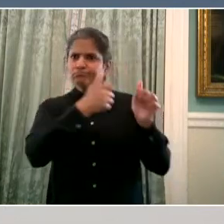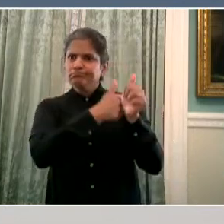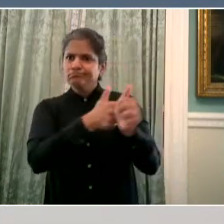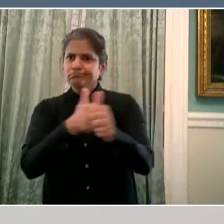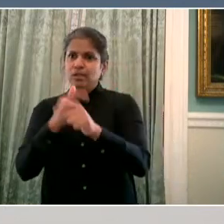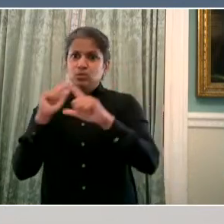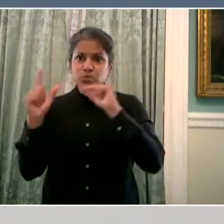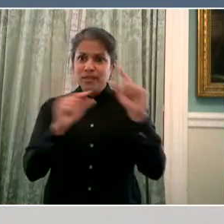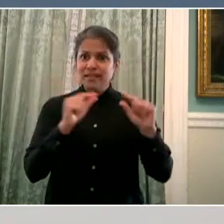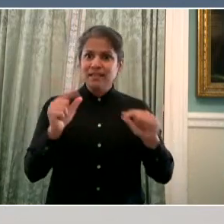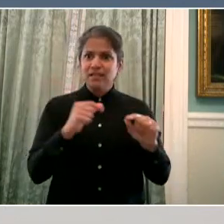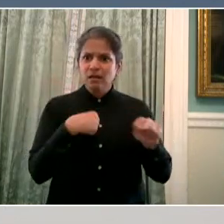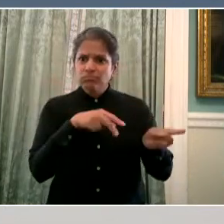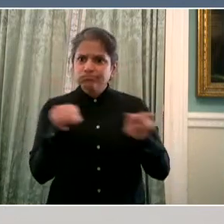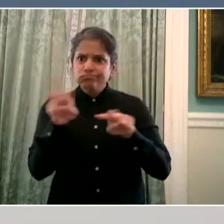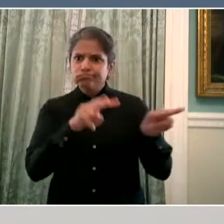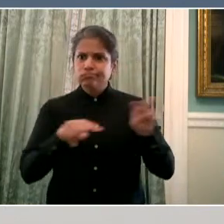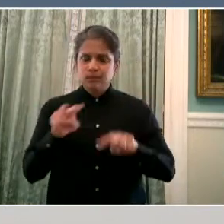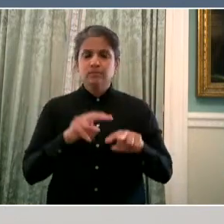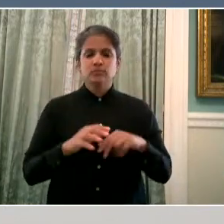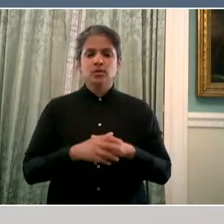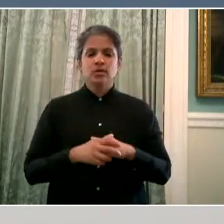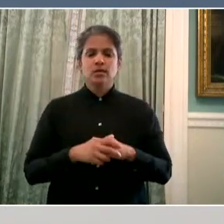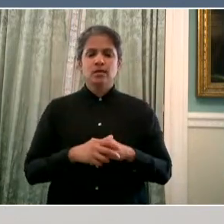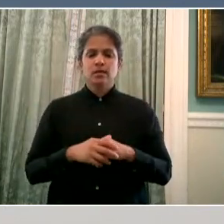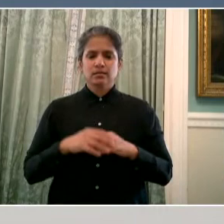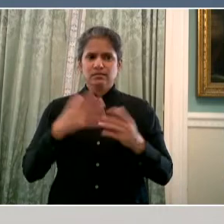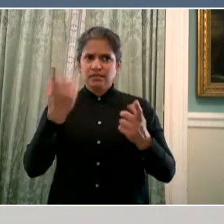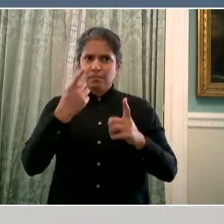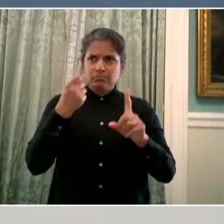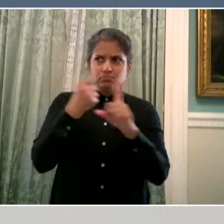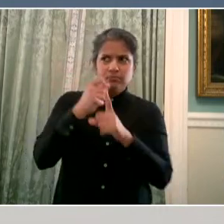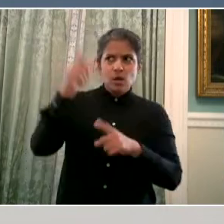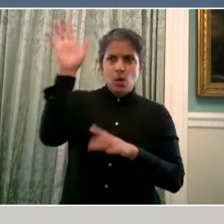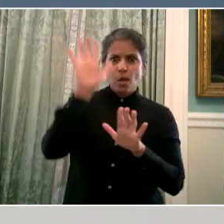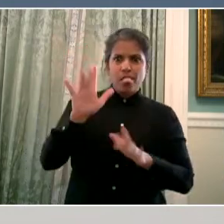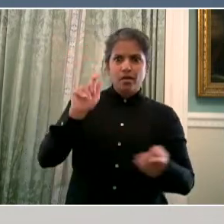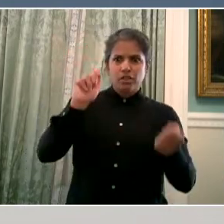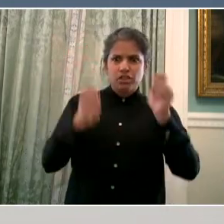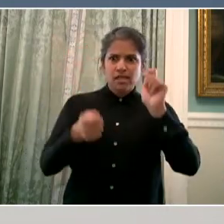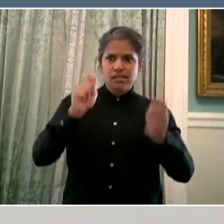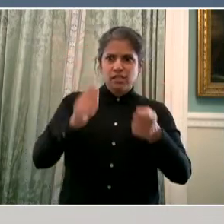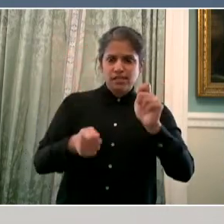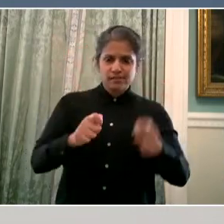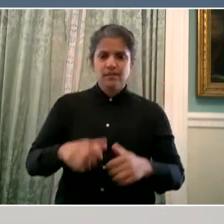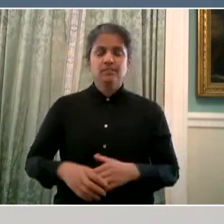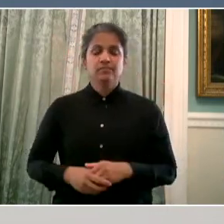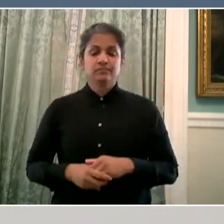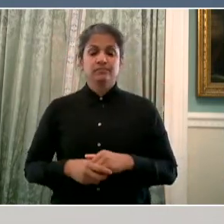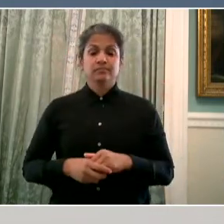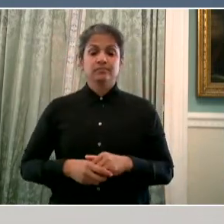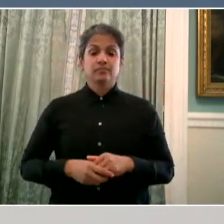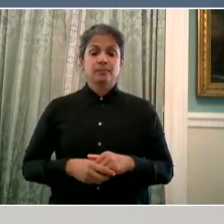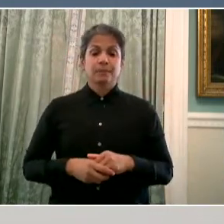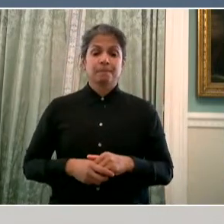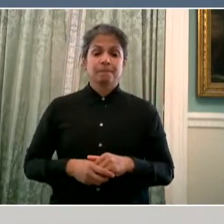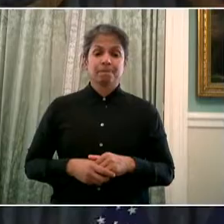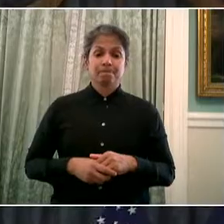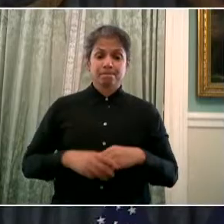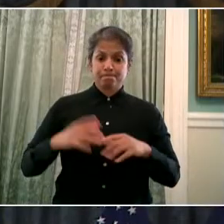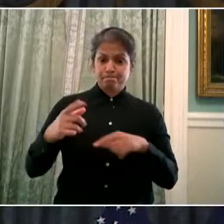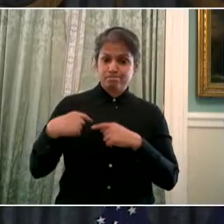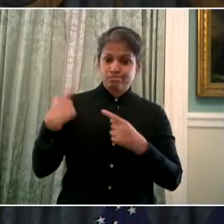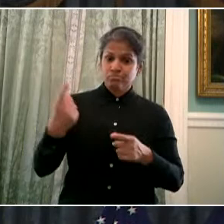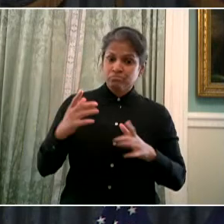anything change. It's been an intense and a little bit scary week. New Yorkers deserve a very pleasant weekend. Thank you. Thank you,